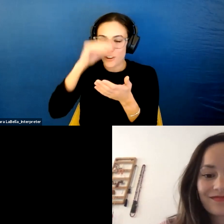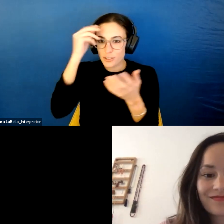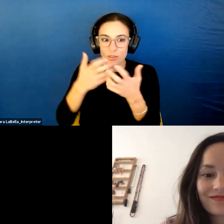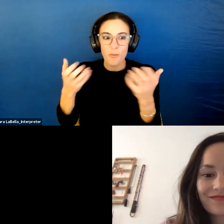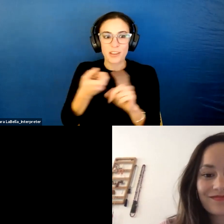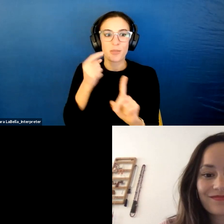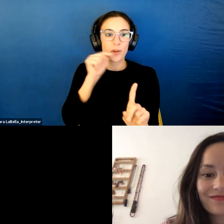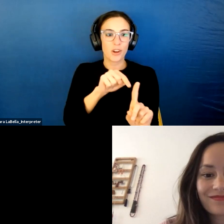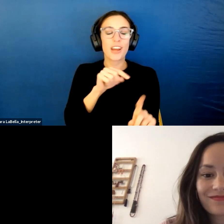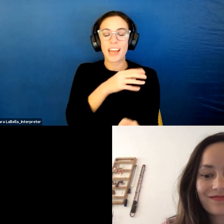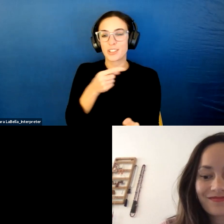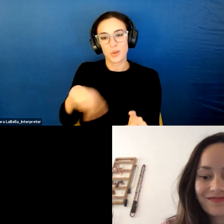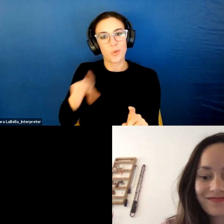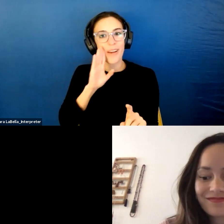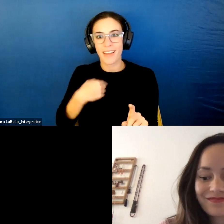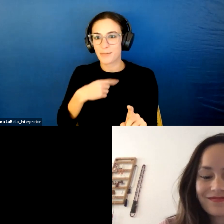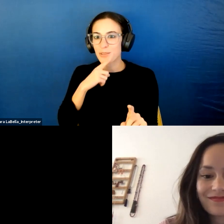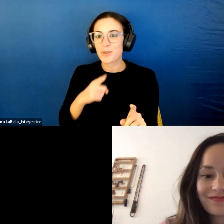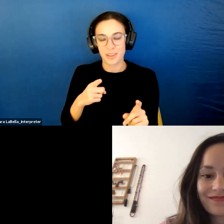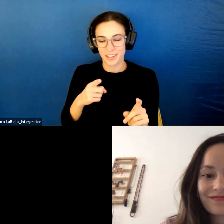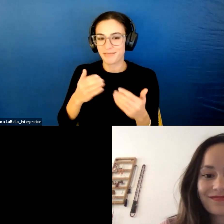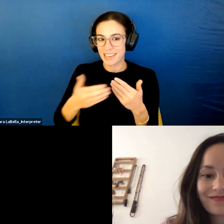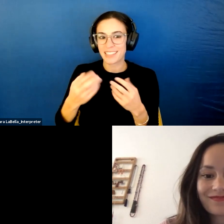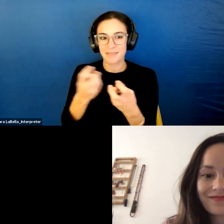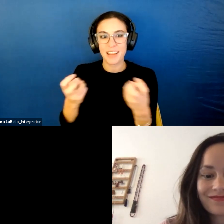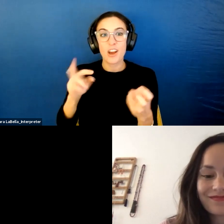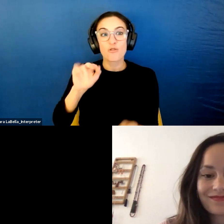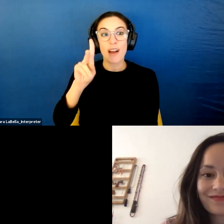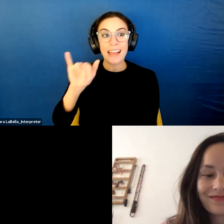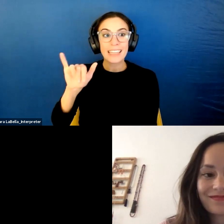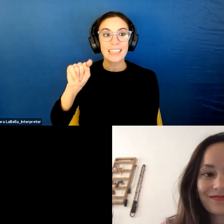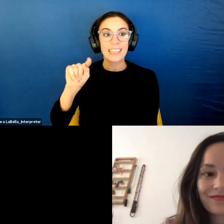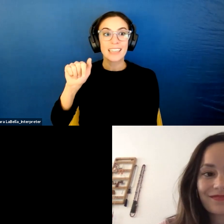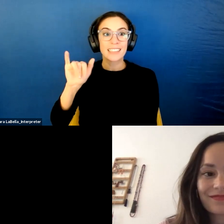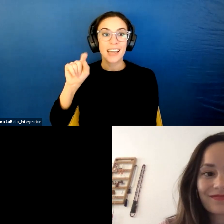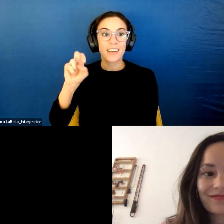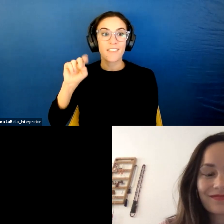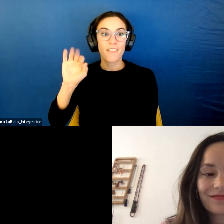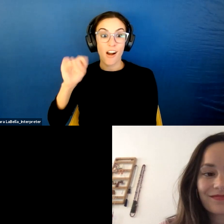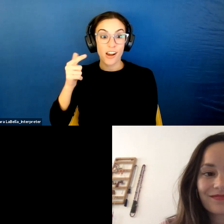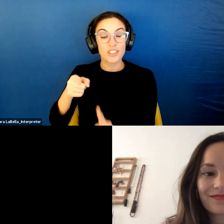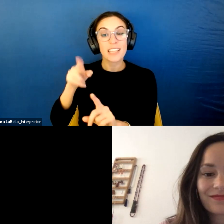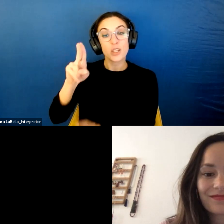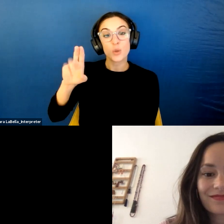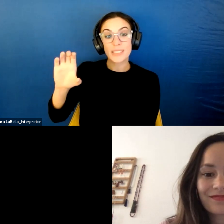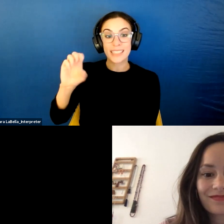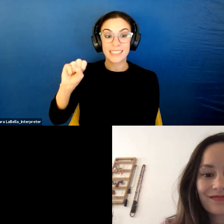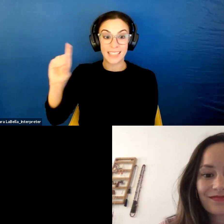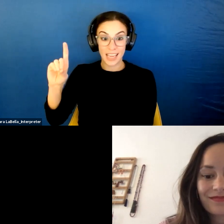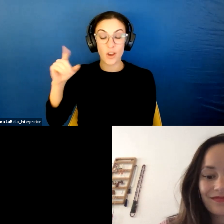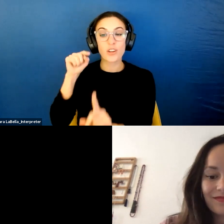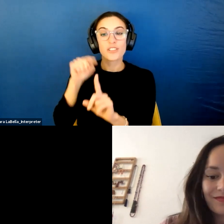over the next panel, Riley Tettenfong. She's at UC San Diego. She's an expert in